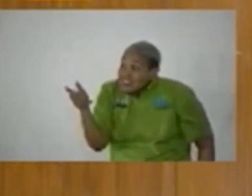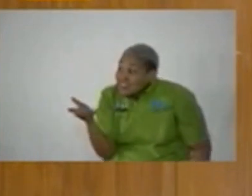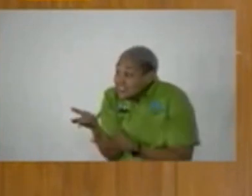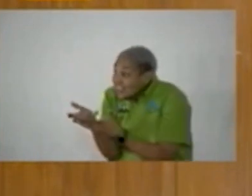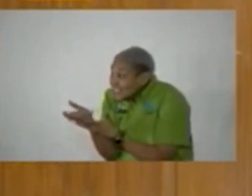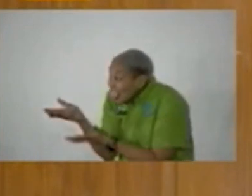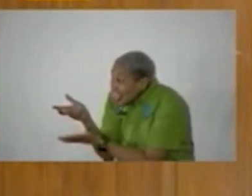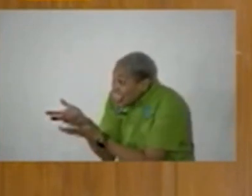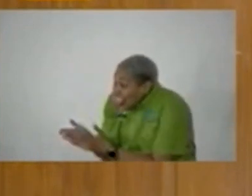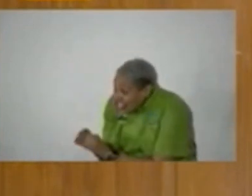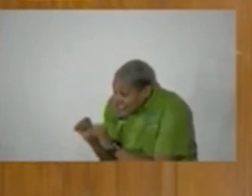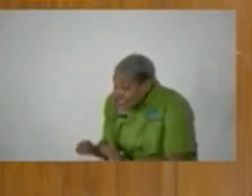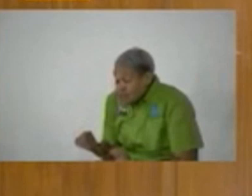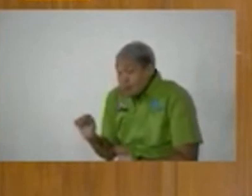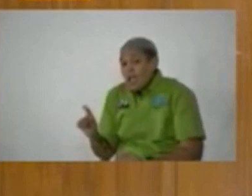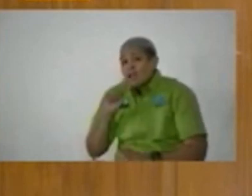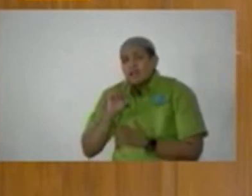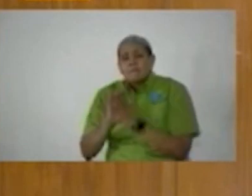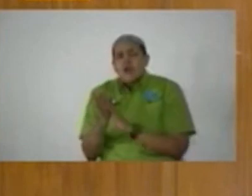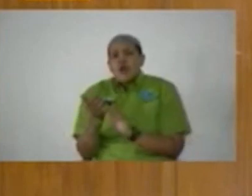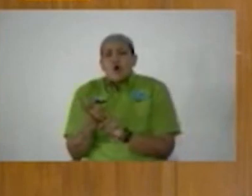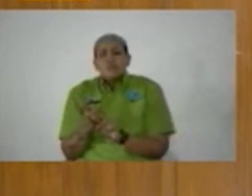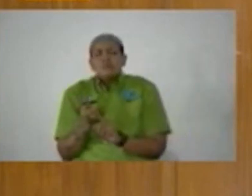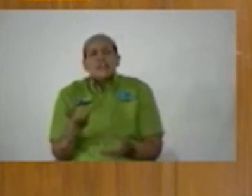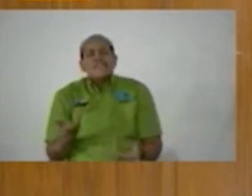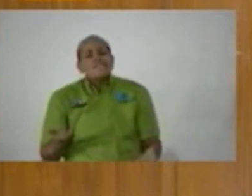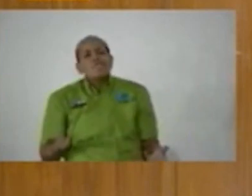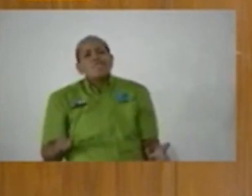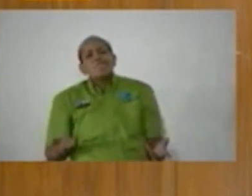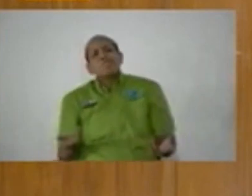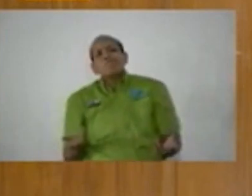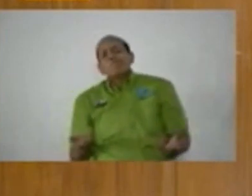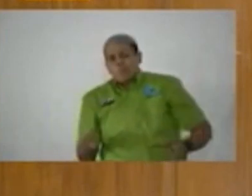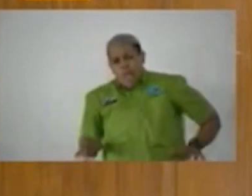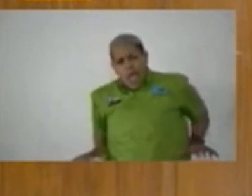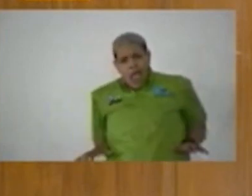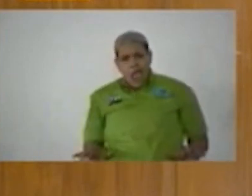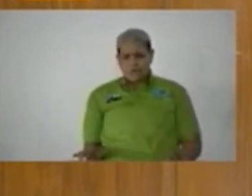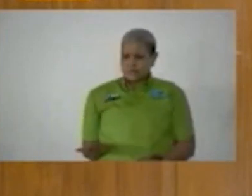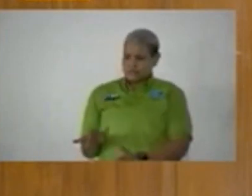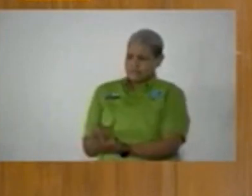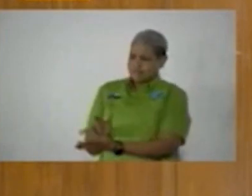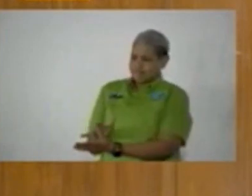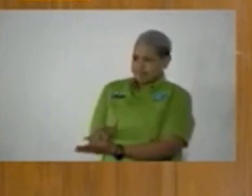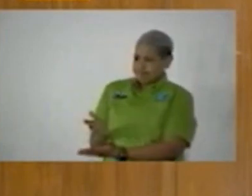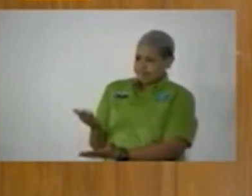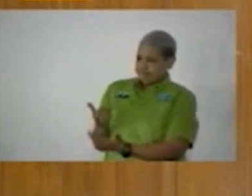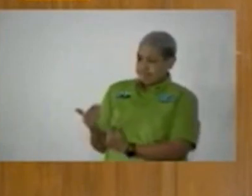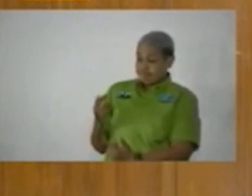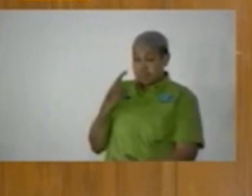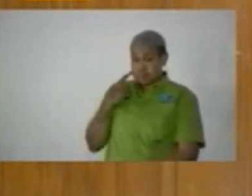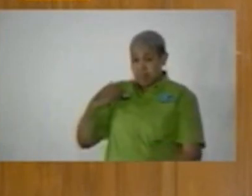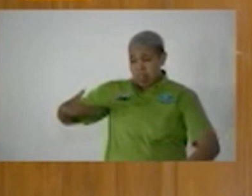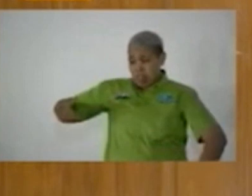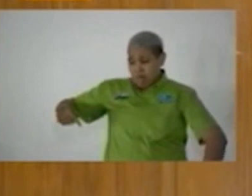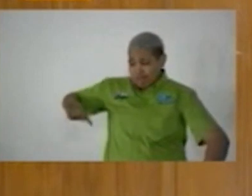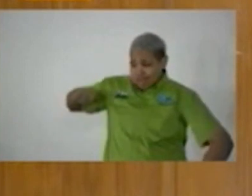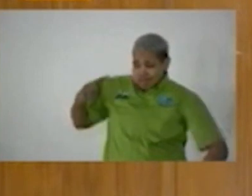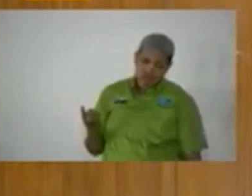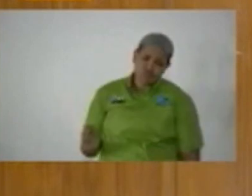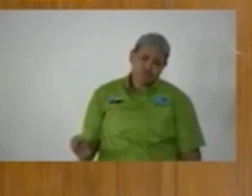system can become very actively used, which it has not so